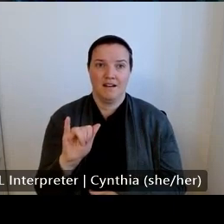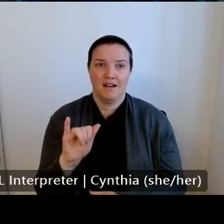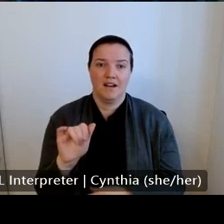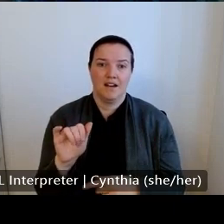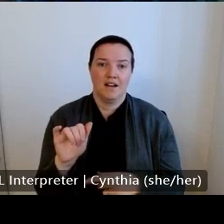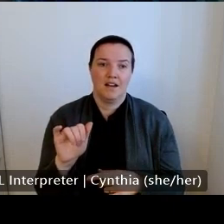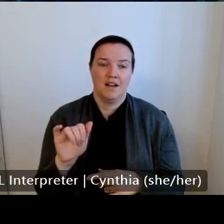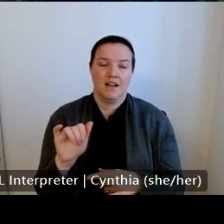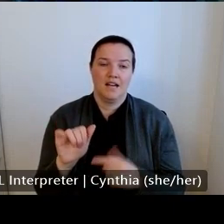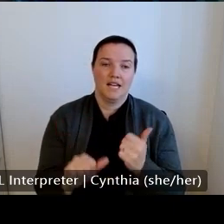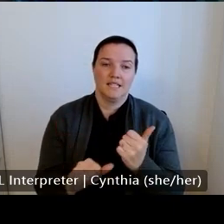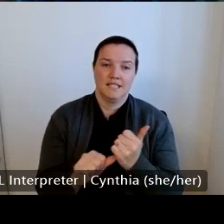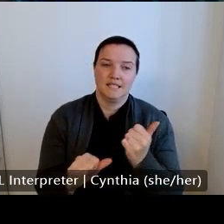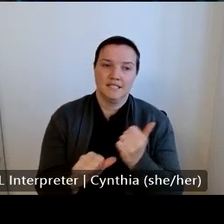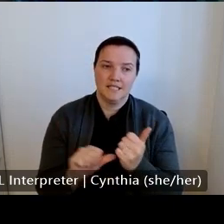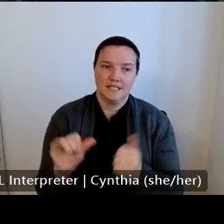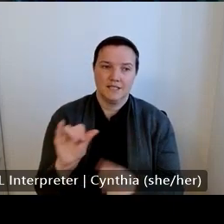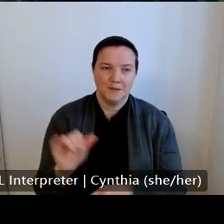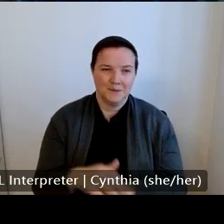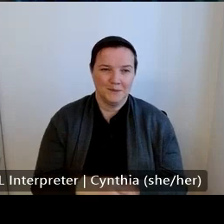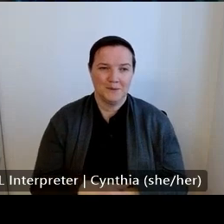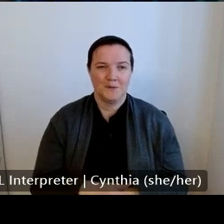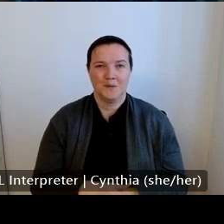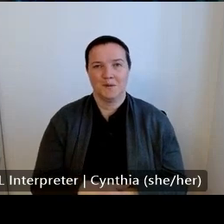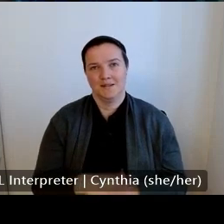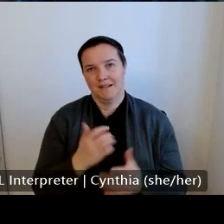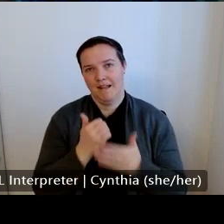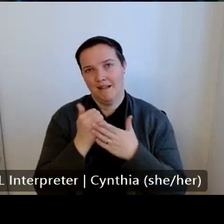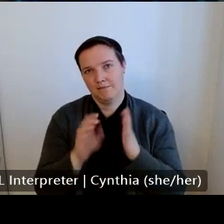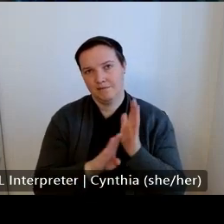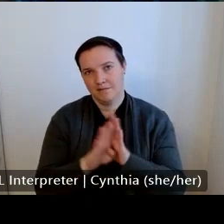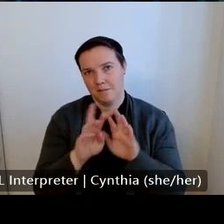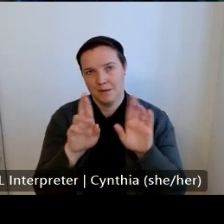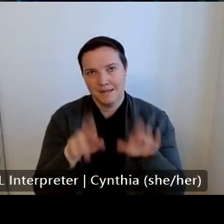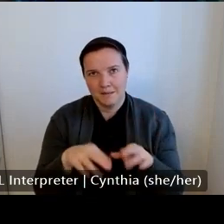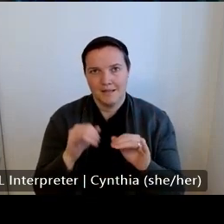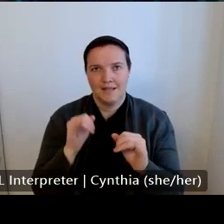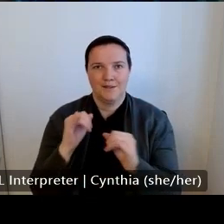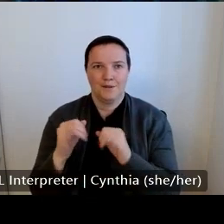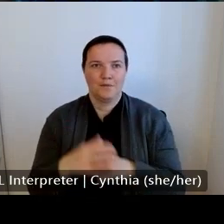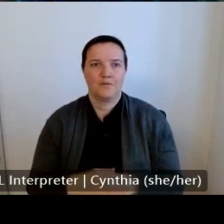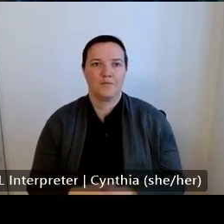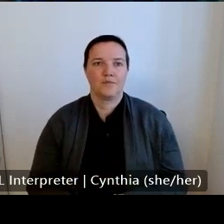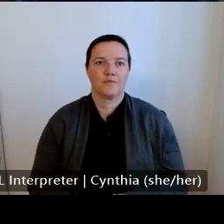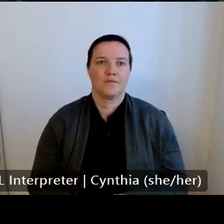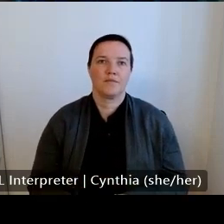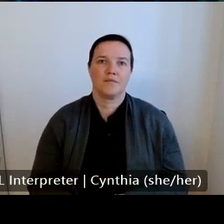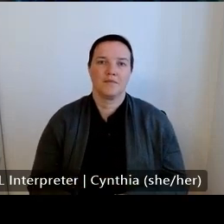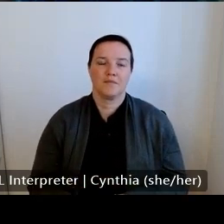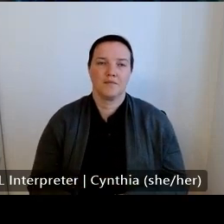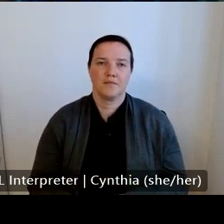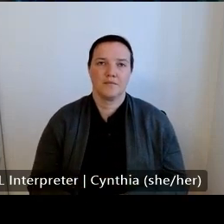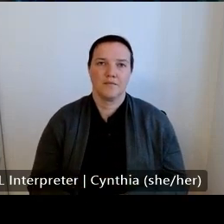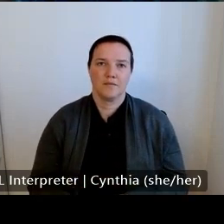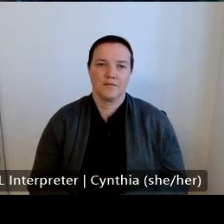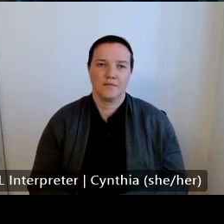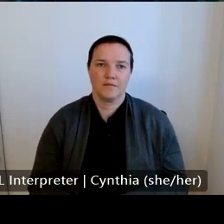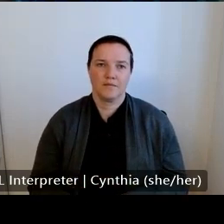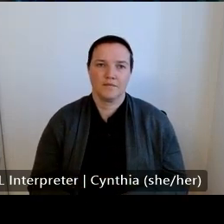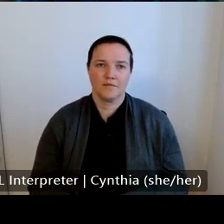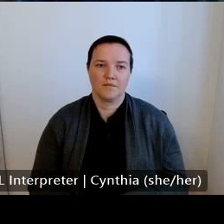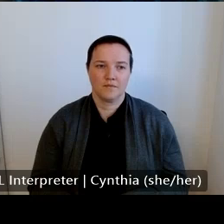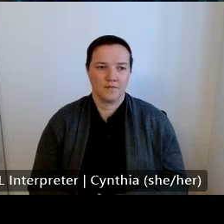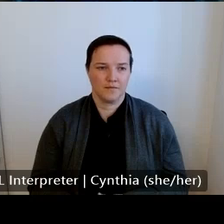AI-driven assistance with resumes and interviewing. Throughout the